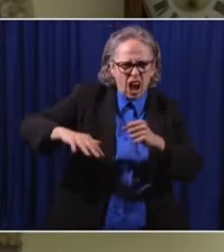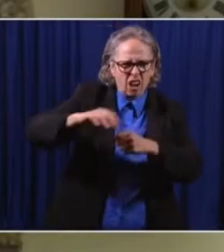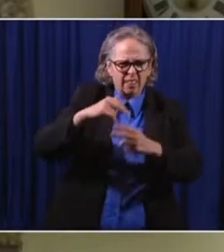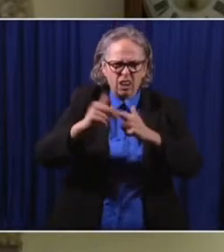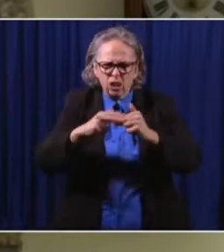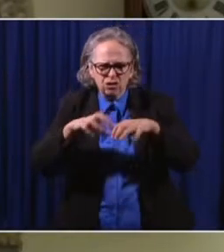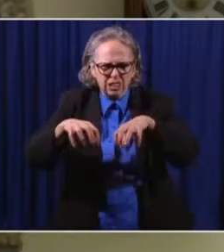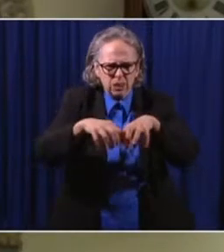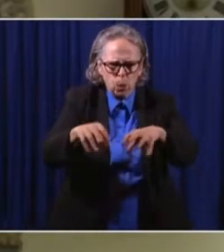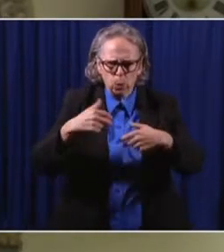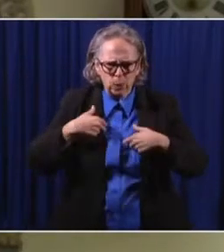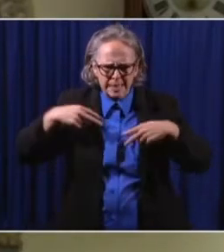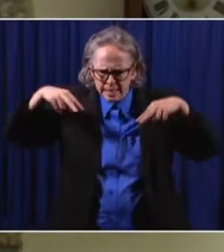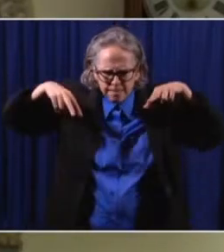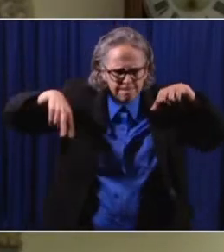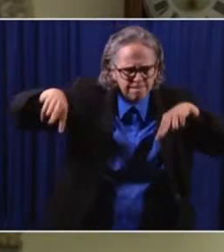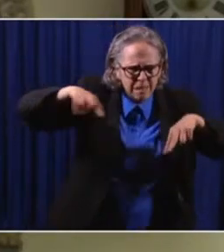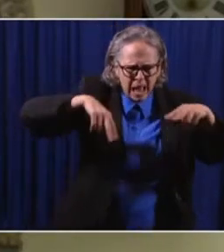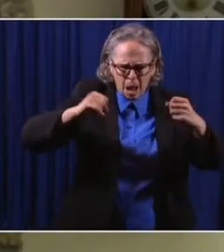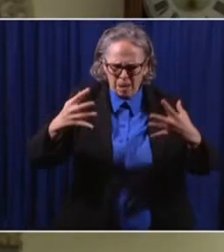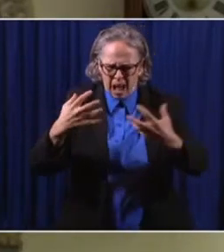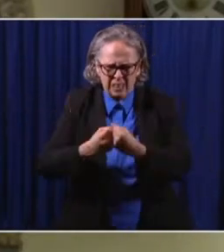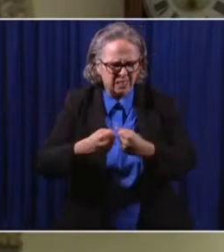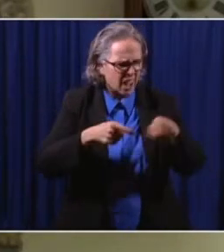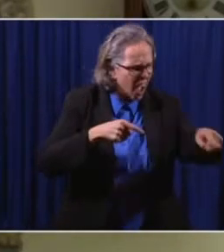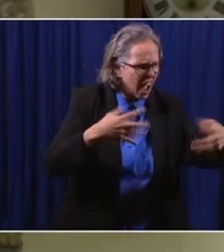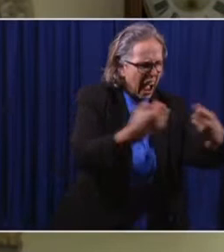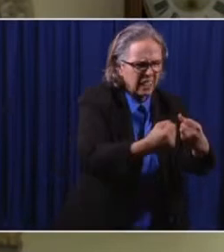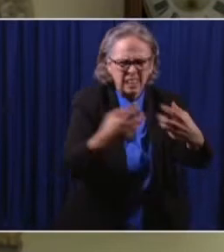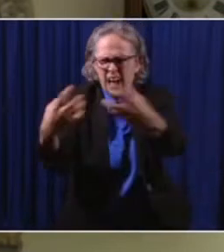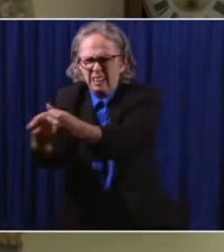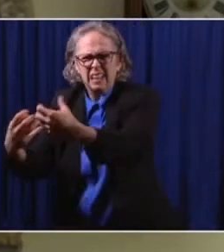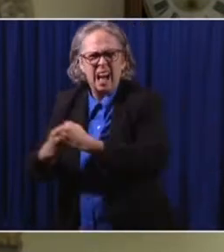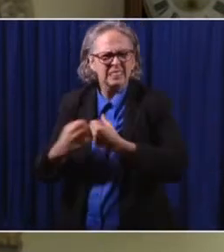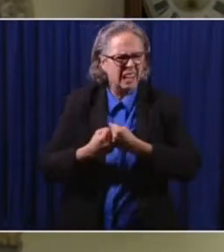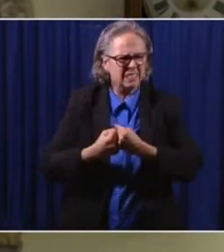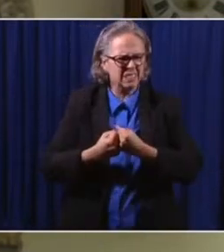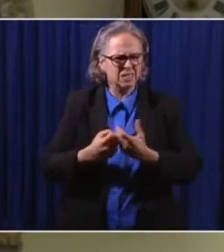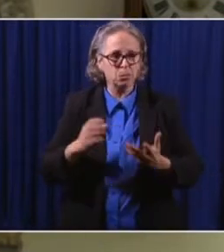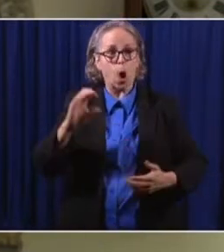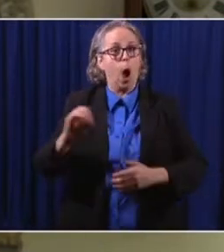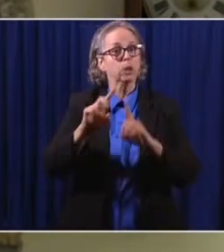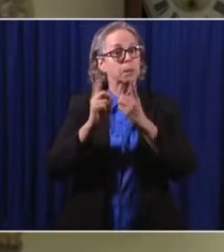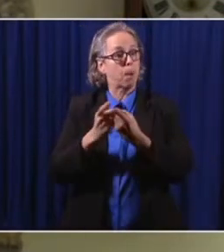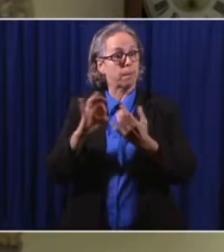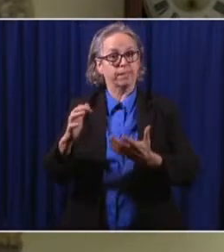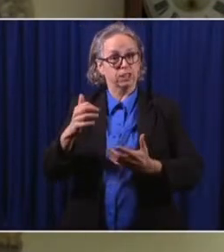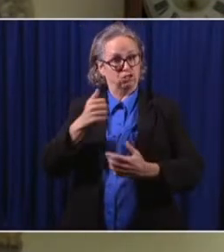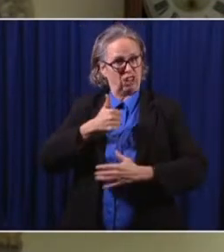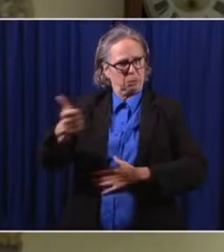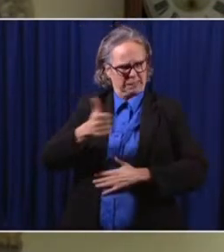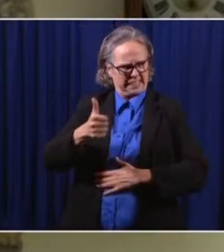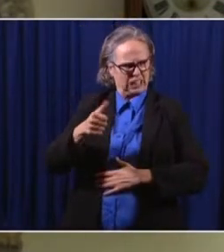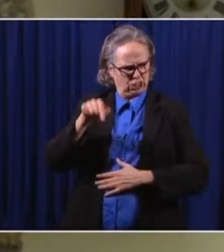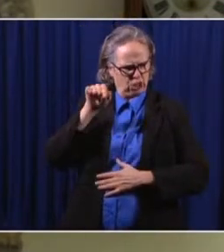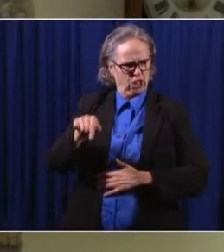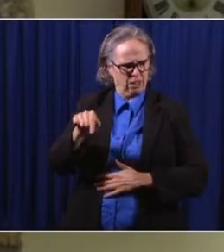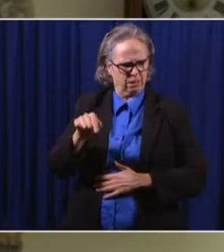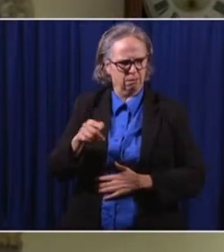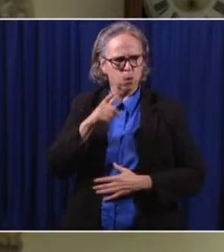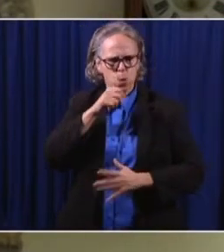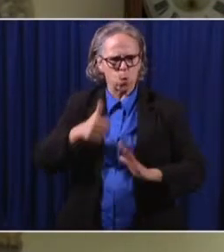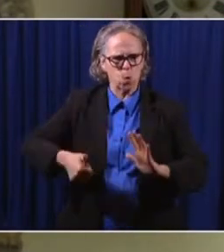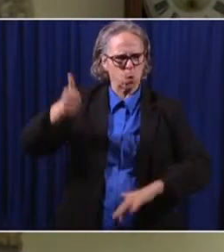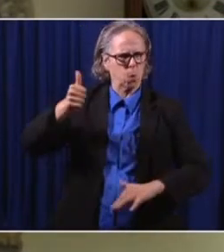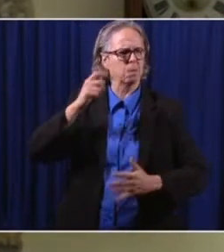about this. The Ohio Department of Transportation has identified several locations where the aviation team will patrol